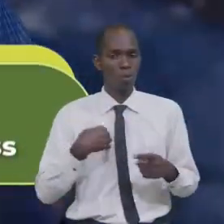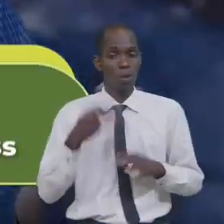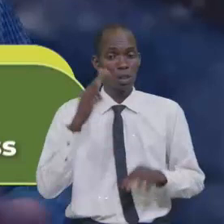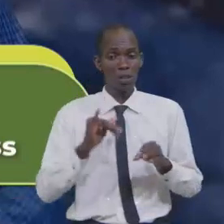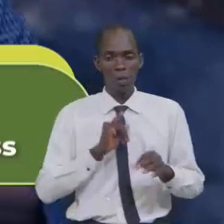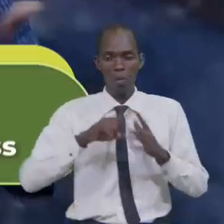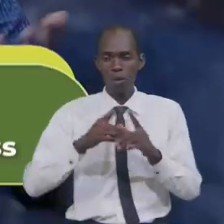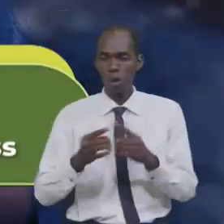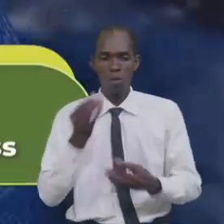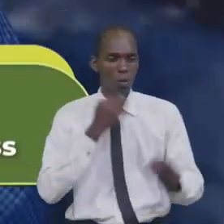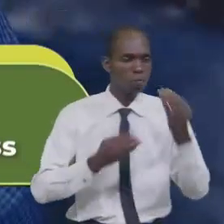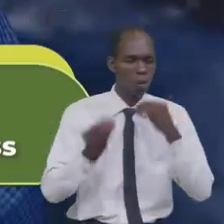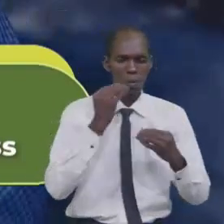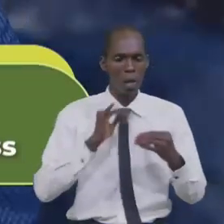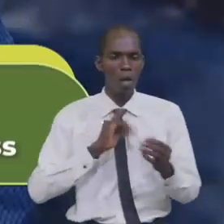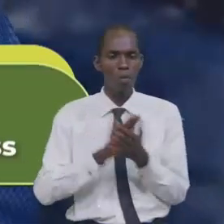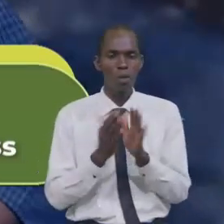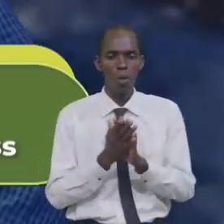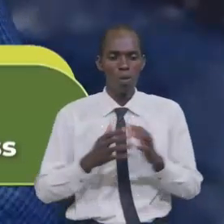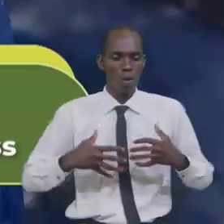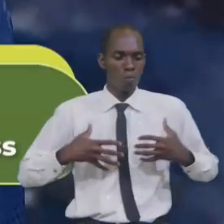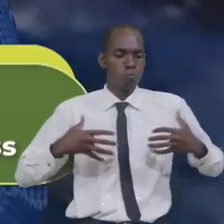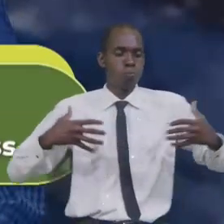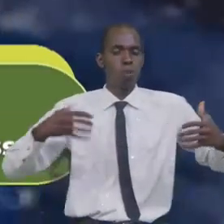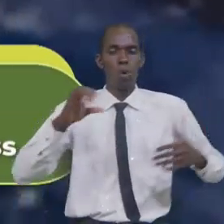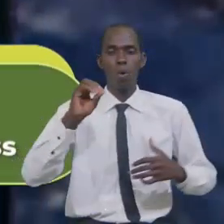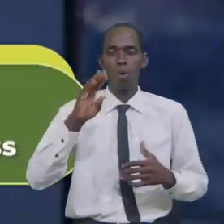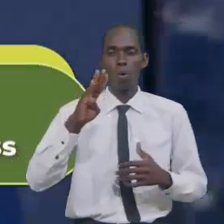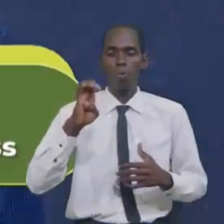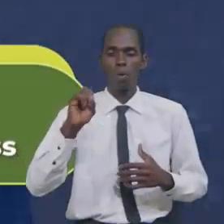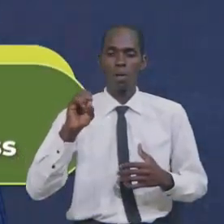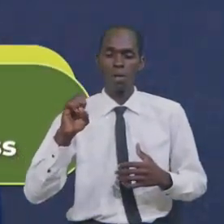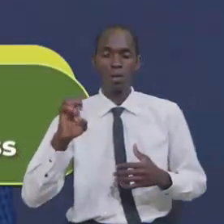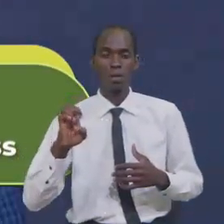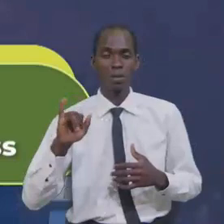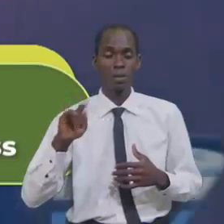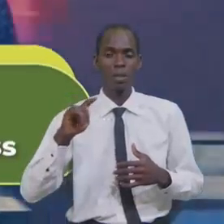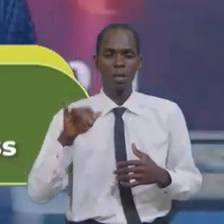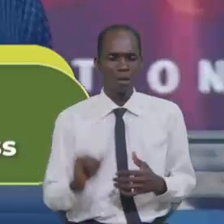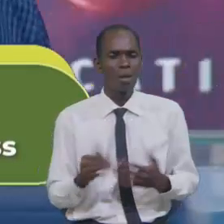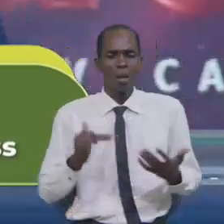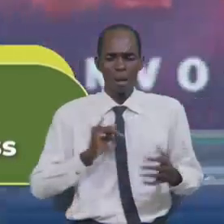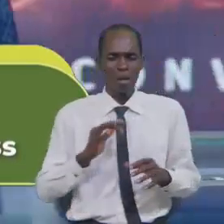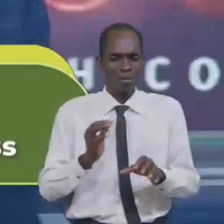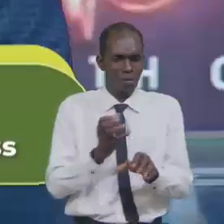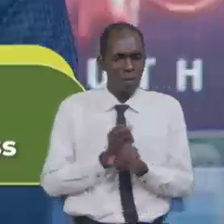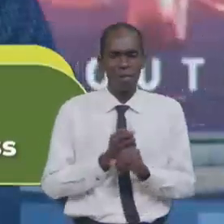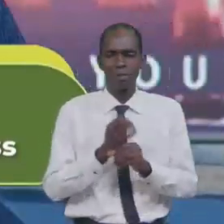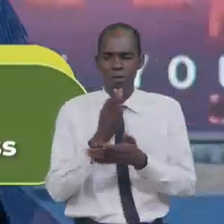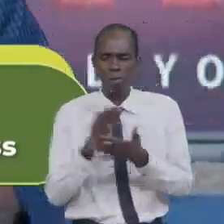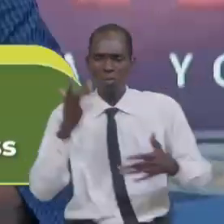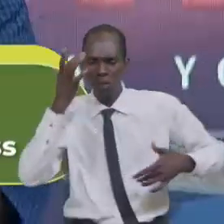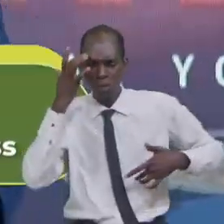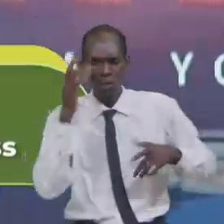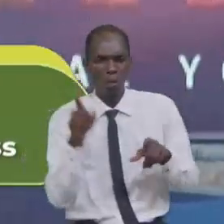I become overweight. Where does that lead me? If I get this and I have you know, disease out of